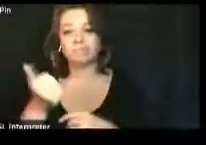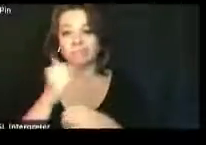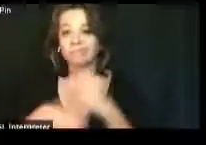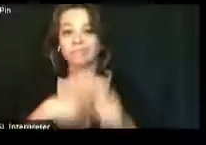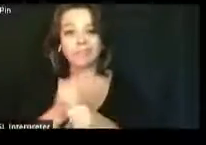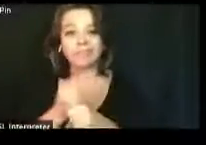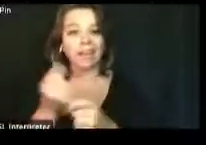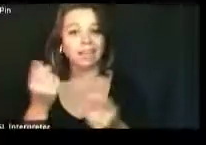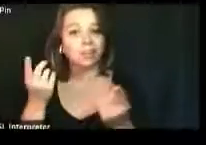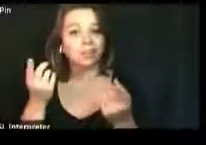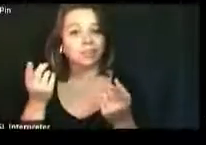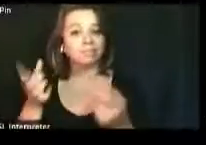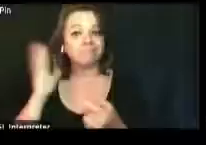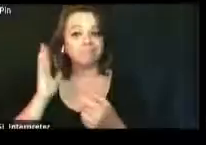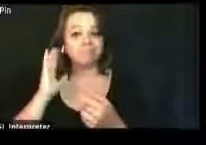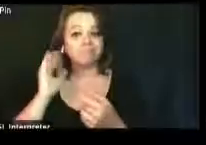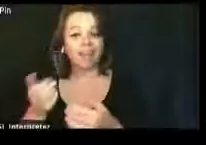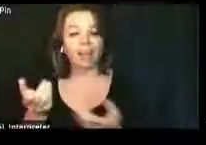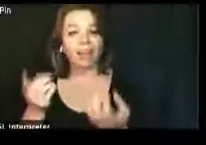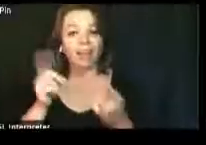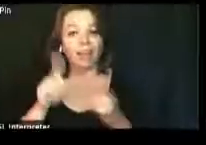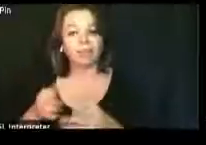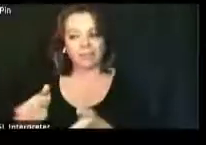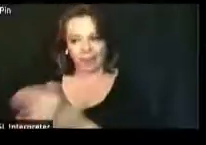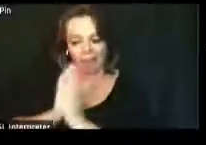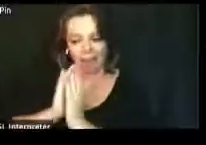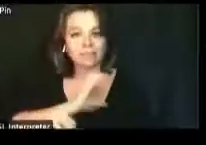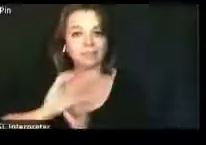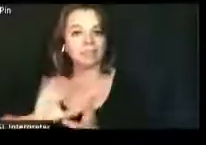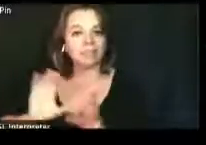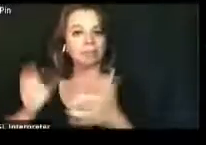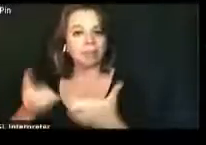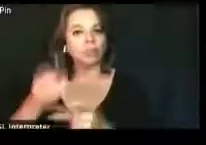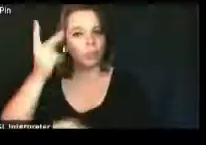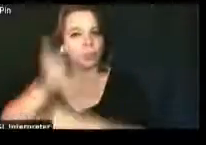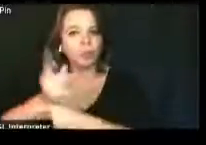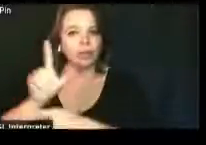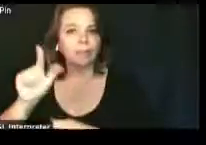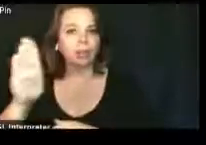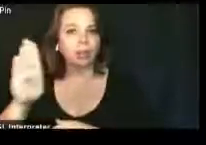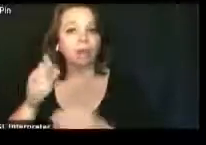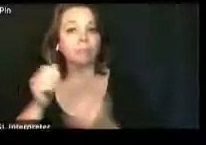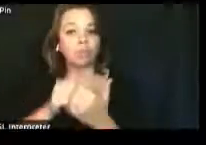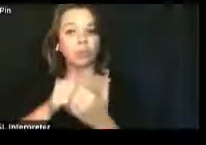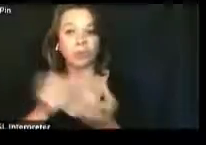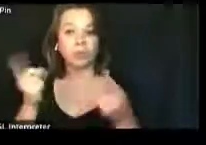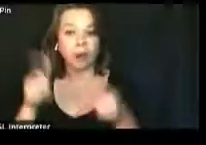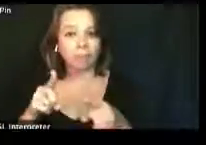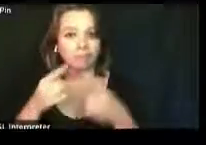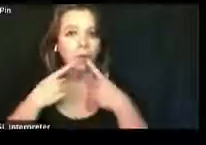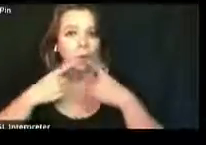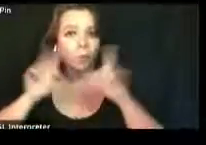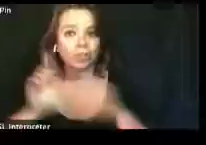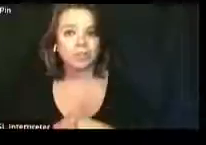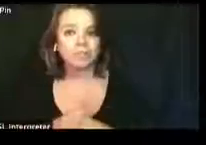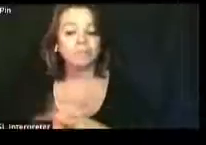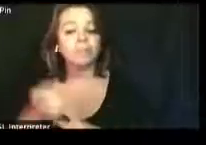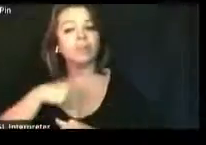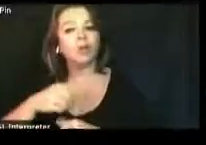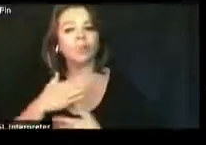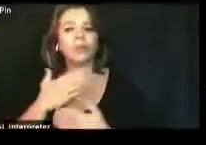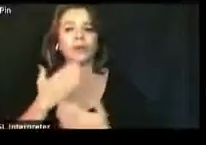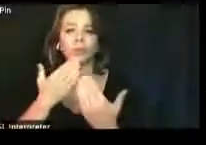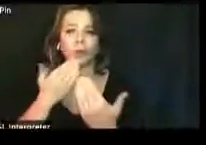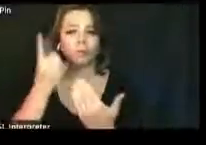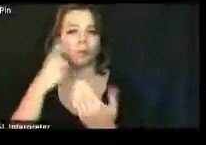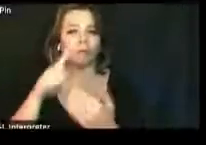independent redistricting commission to also keep Long Beach together, and it worked. We are grateful for the efforts a